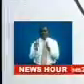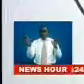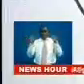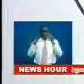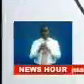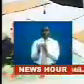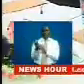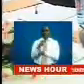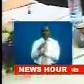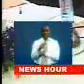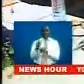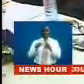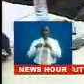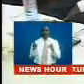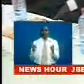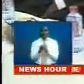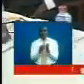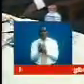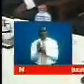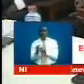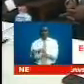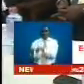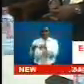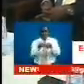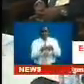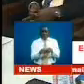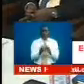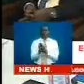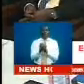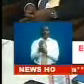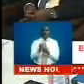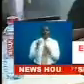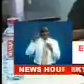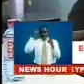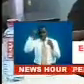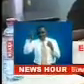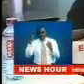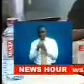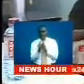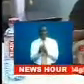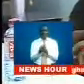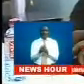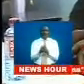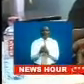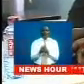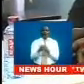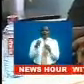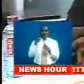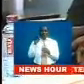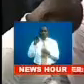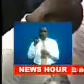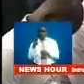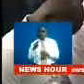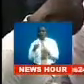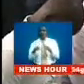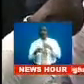a two-day sub-regional meeting organized by the Commonwealth Rights Initiative's Africa Office and the Ford Foundation in Accra in